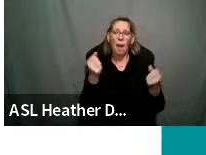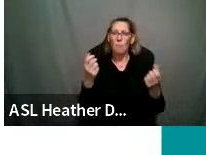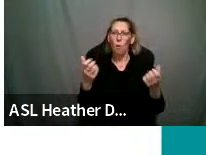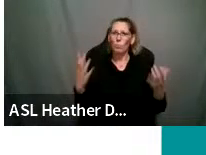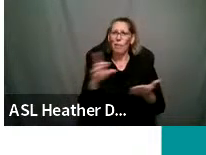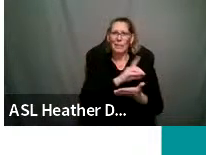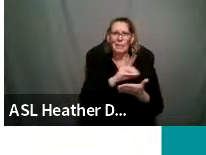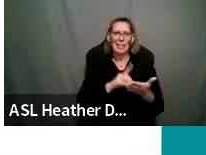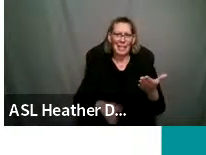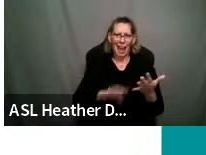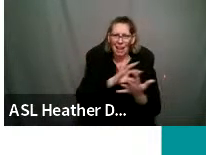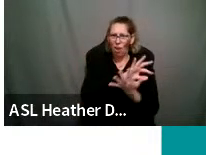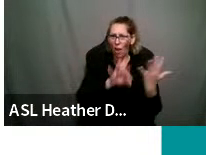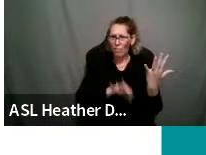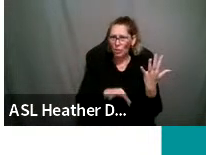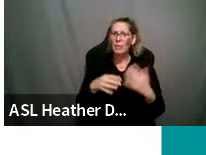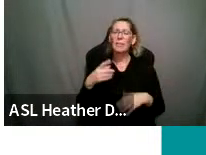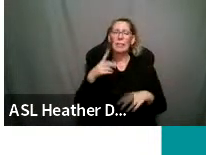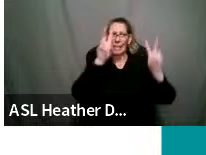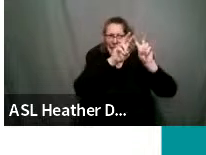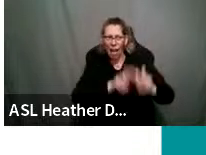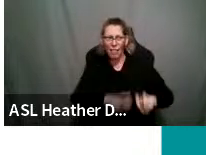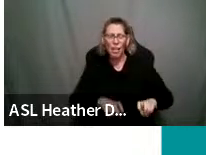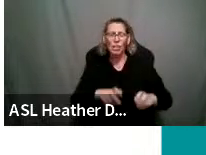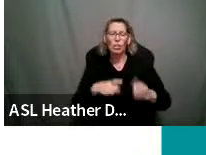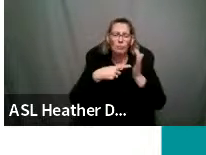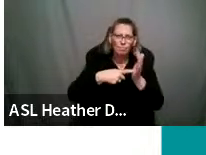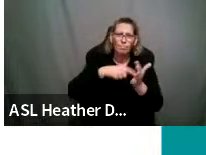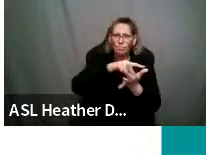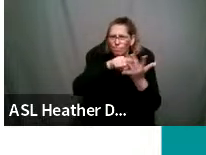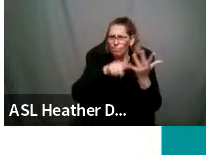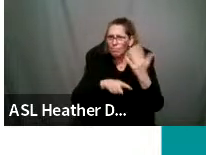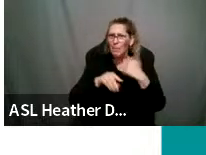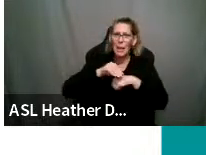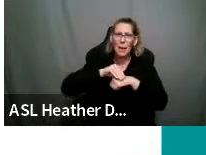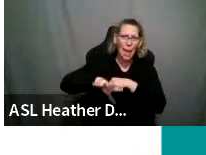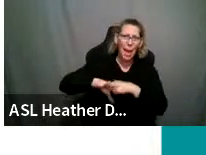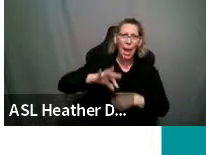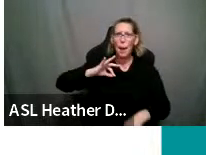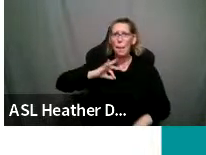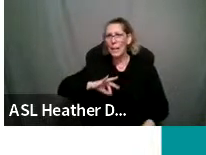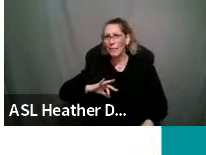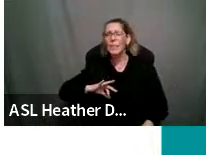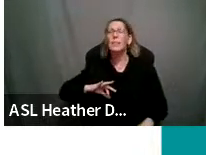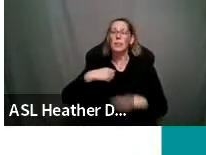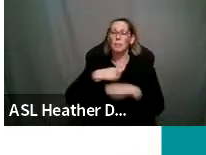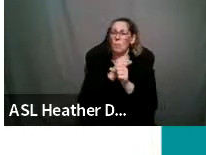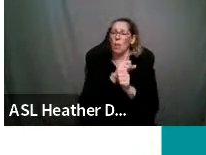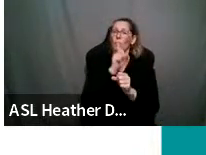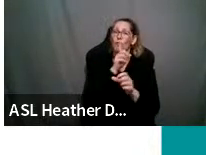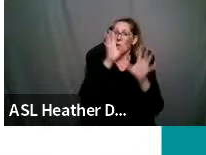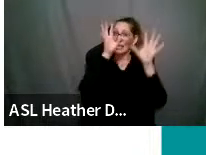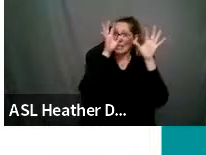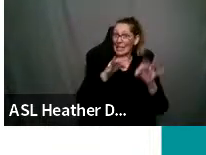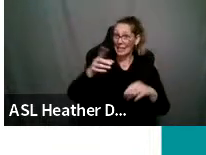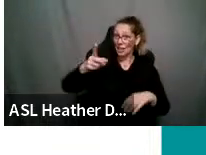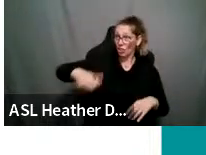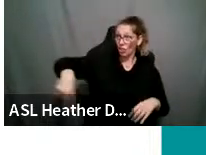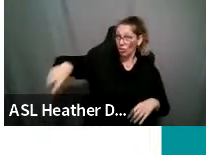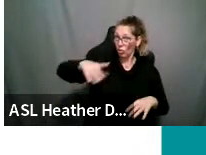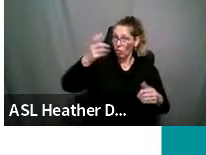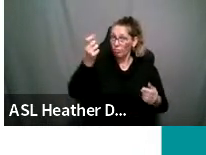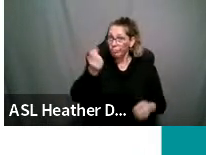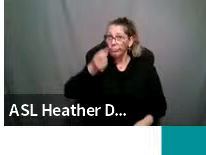options to allow for analysis and disclosure of a range of potential impacts and benefits, make sure that our decision makers